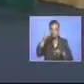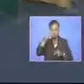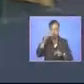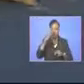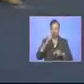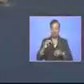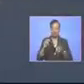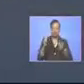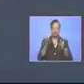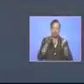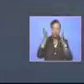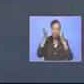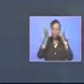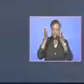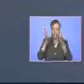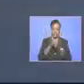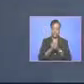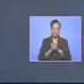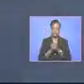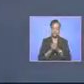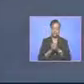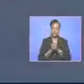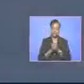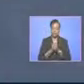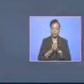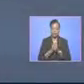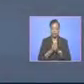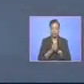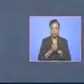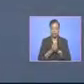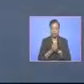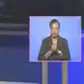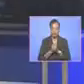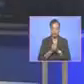seekers with employers. Cleopatra Murphy, ZNS Network News.